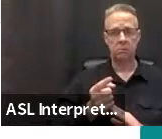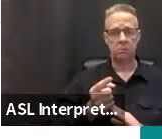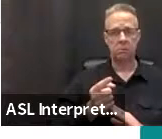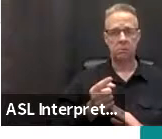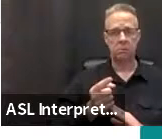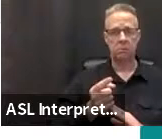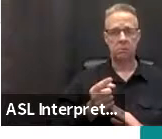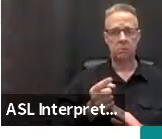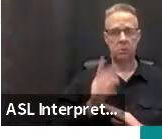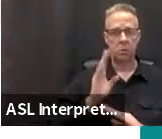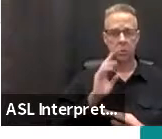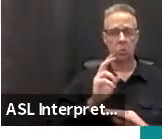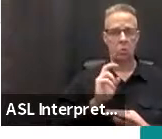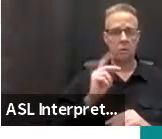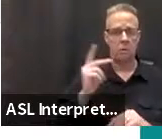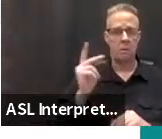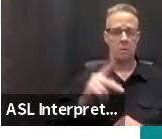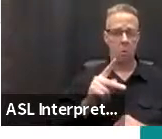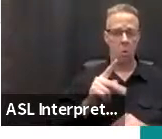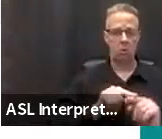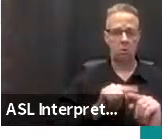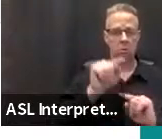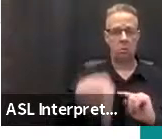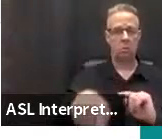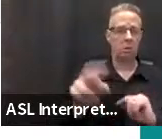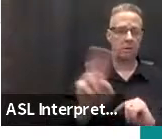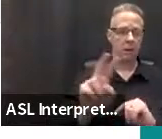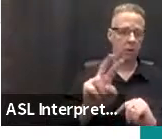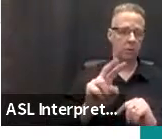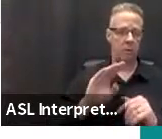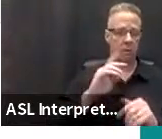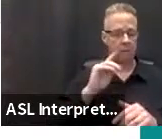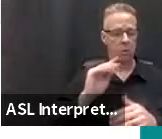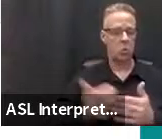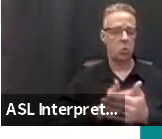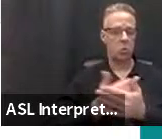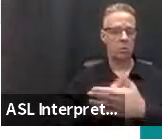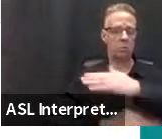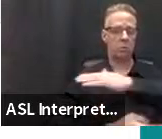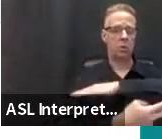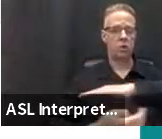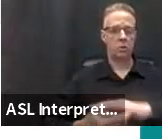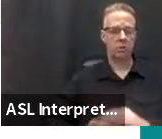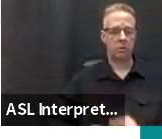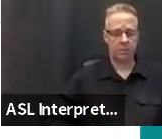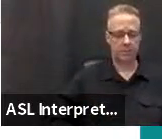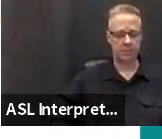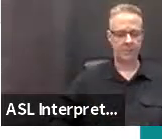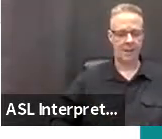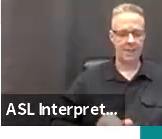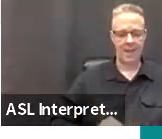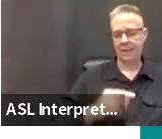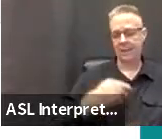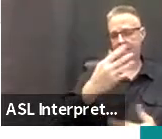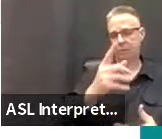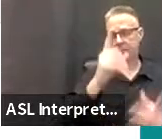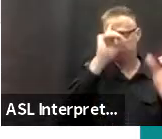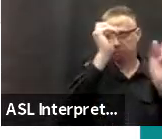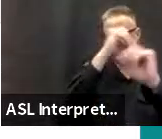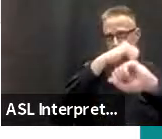from Portland to Vancouver on this new bridge. That's all just to give you an idea